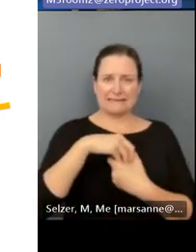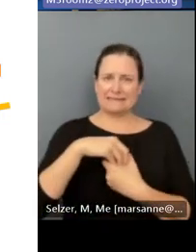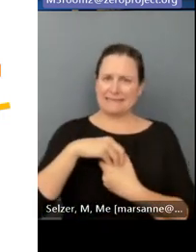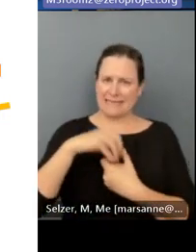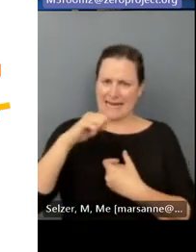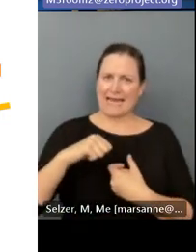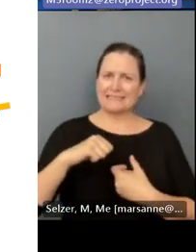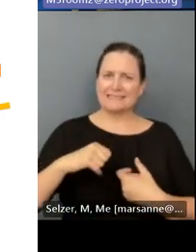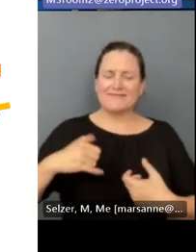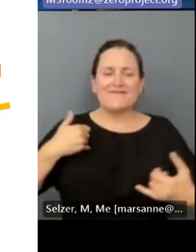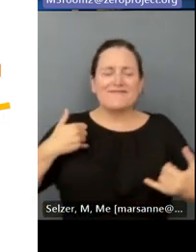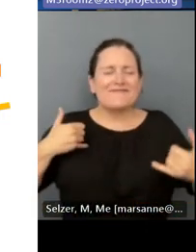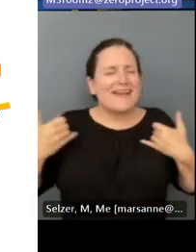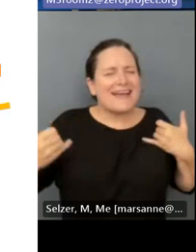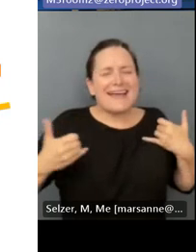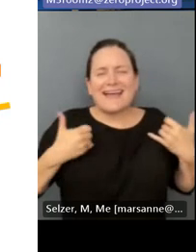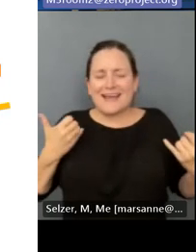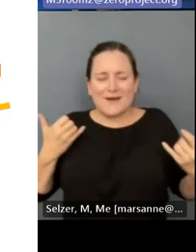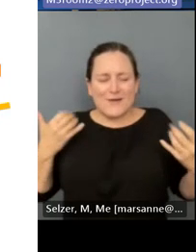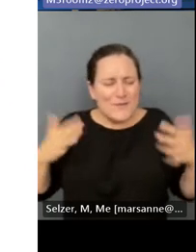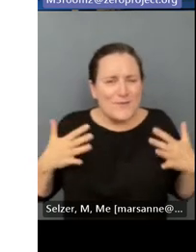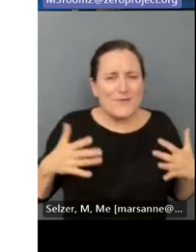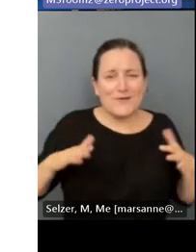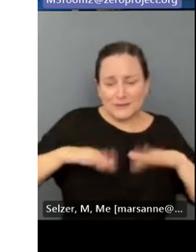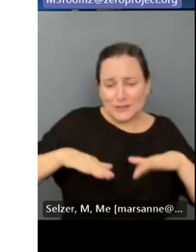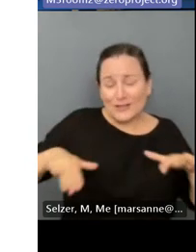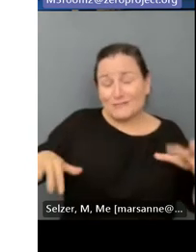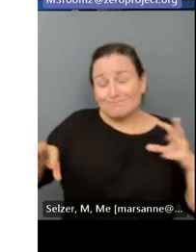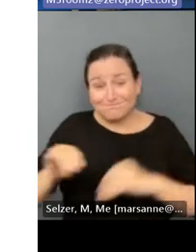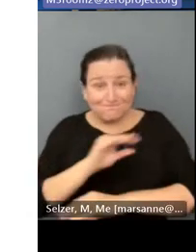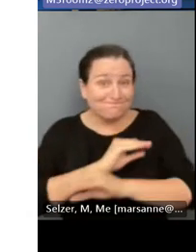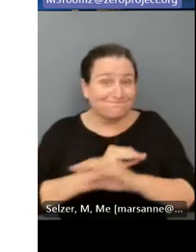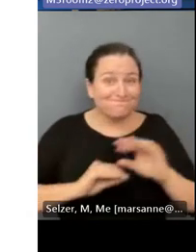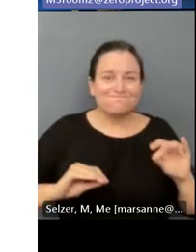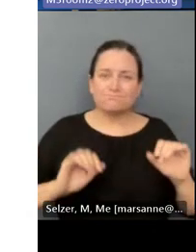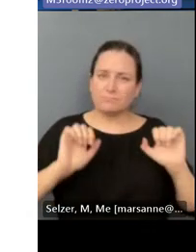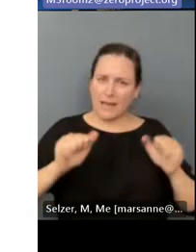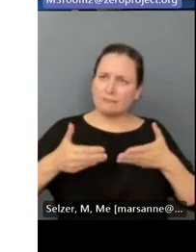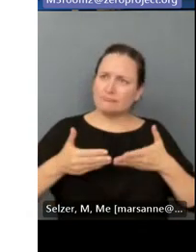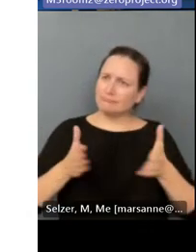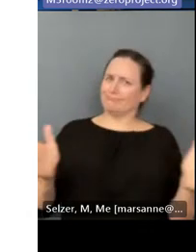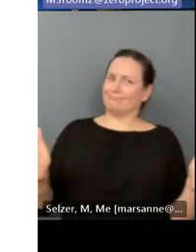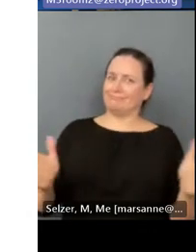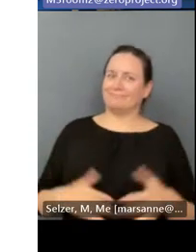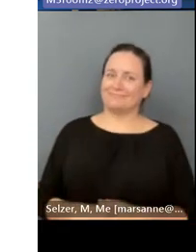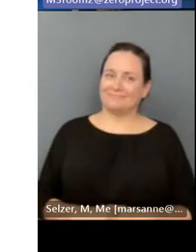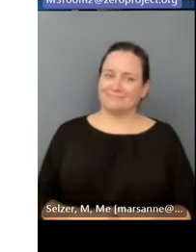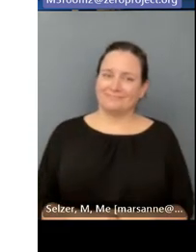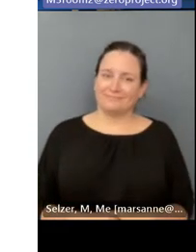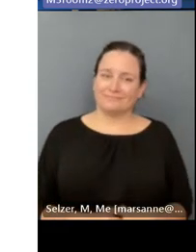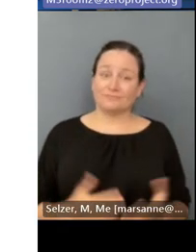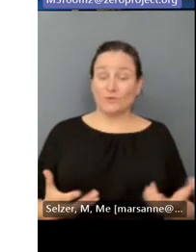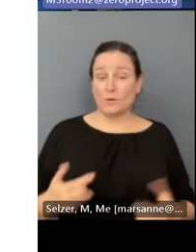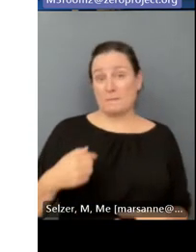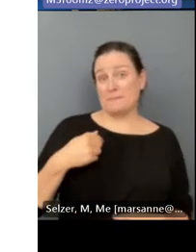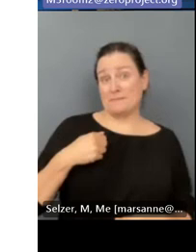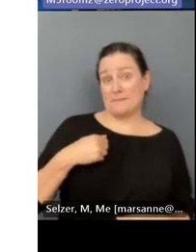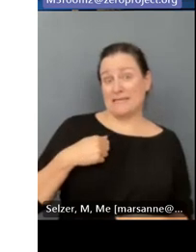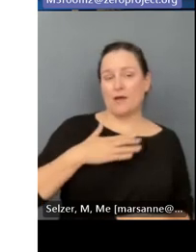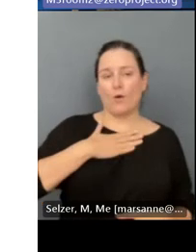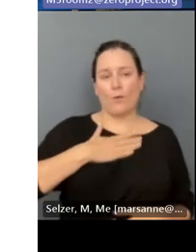engaging, and authentic for everyone. To scale this impact to the next level, I would love to invite you